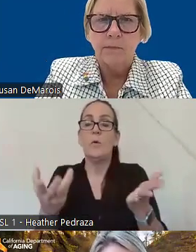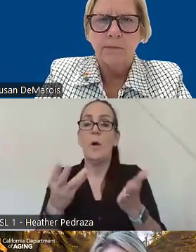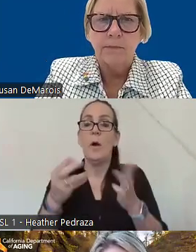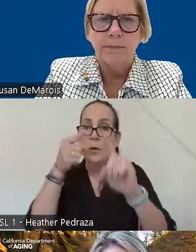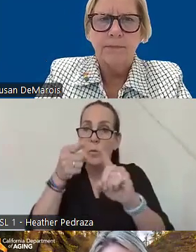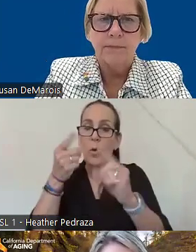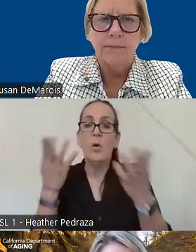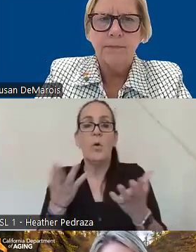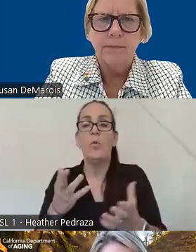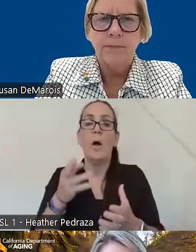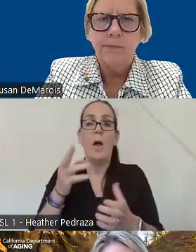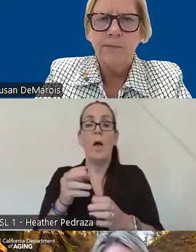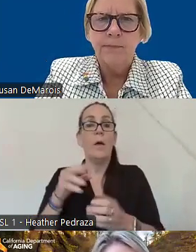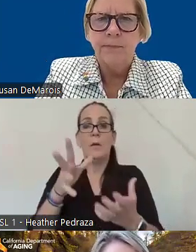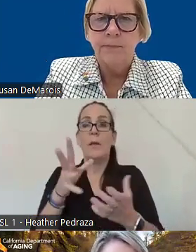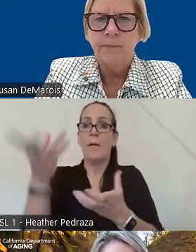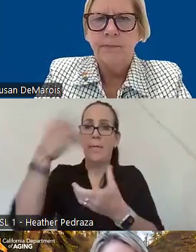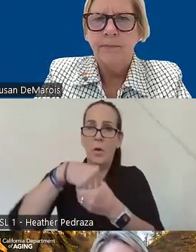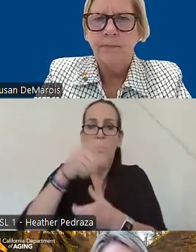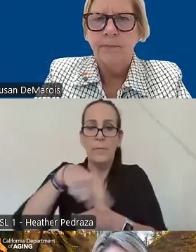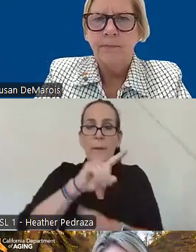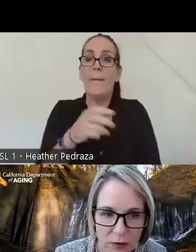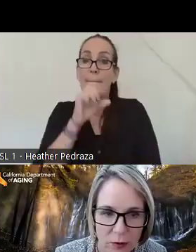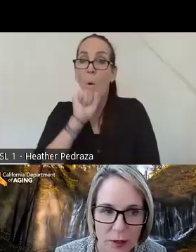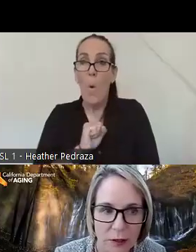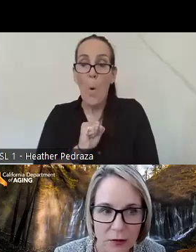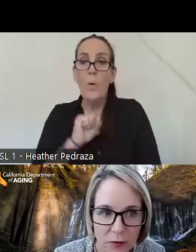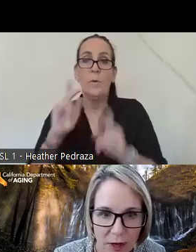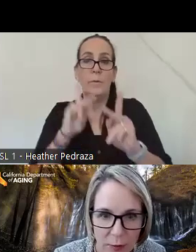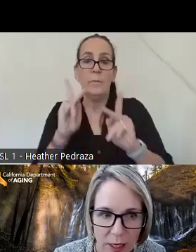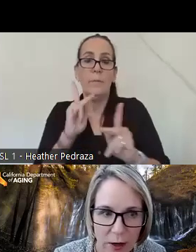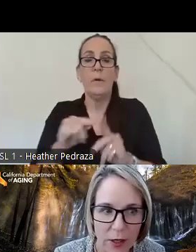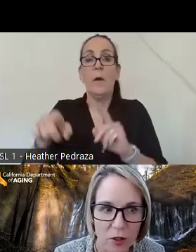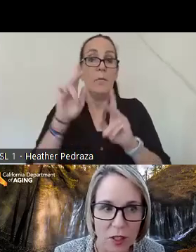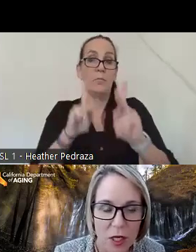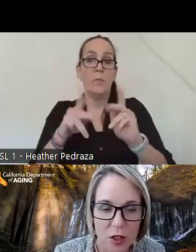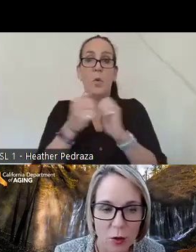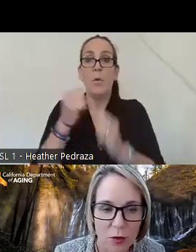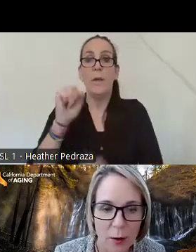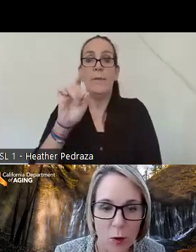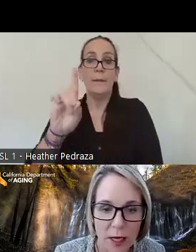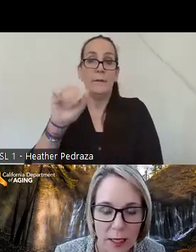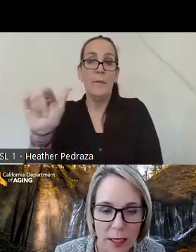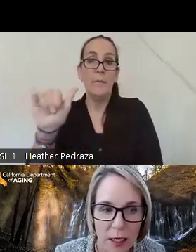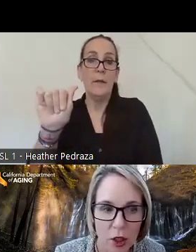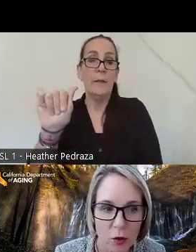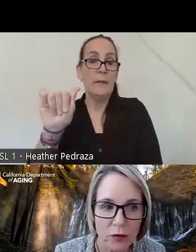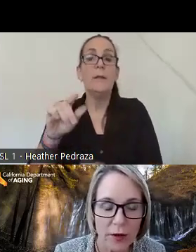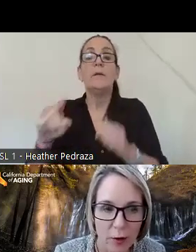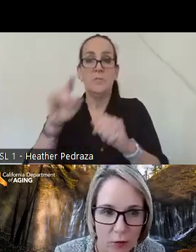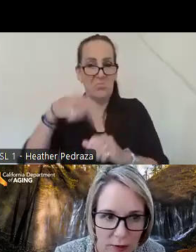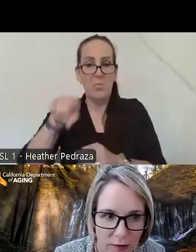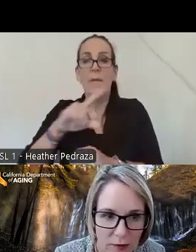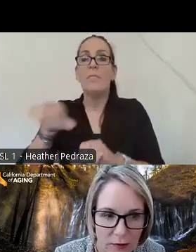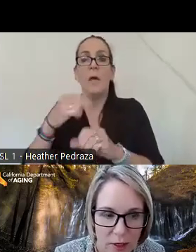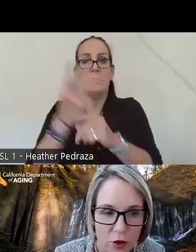people with lived experience, including older adults, people with disabilities, family caregivers, so that we can use